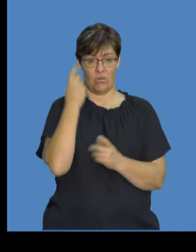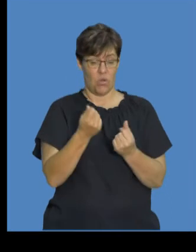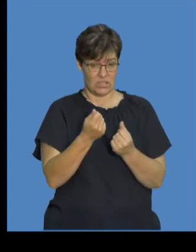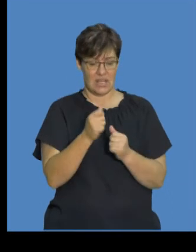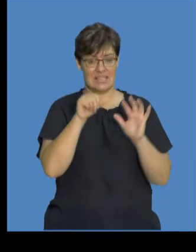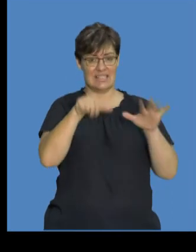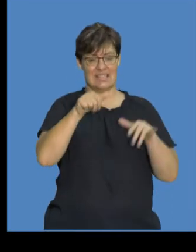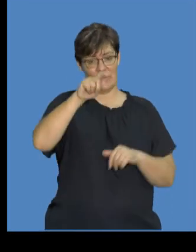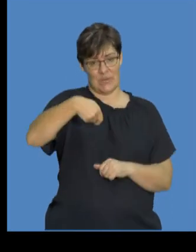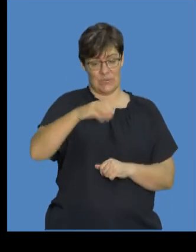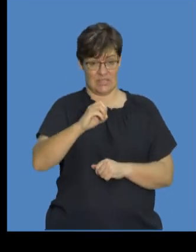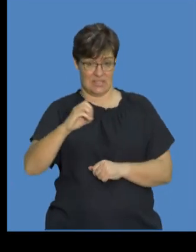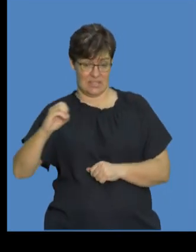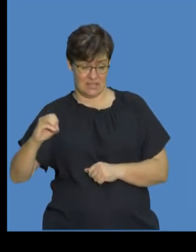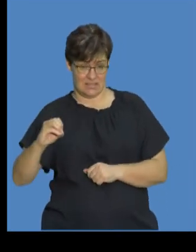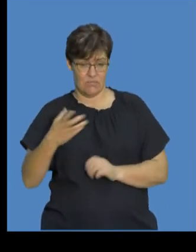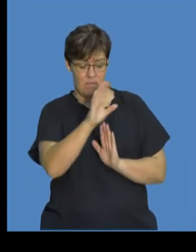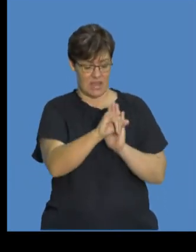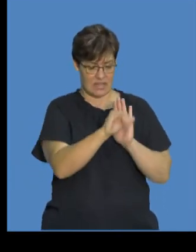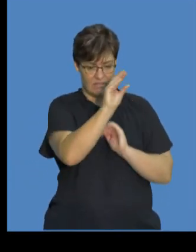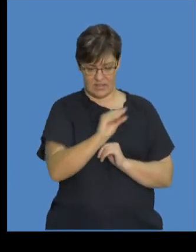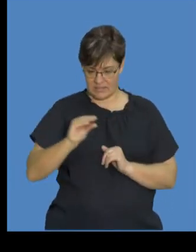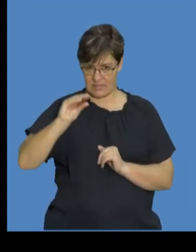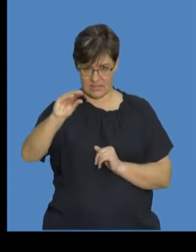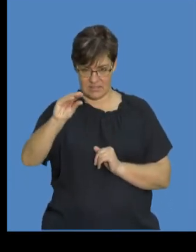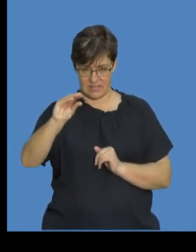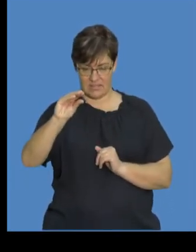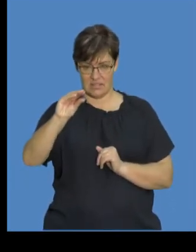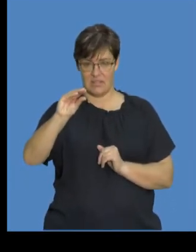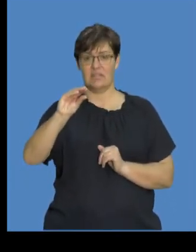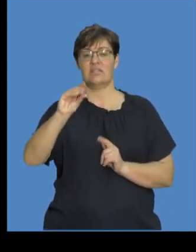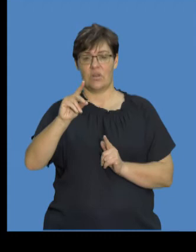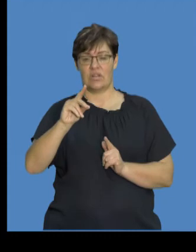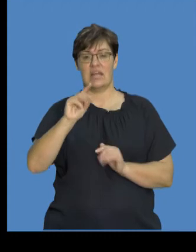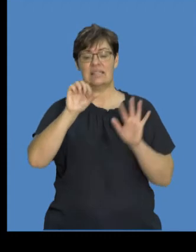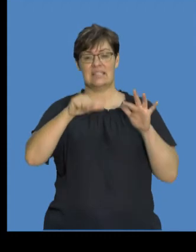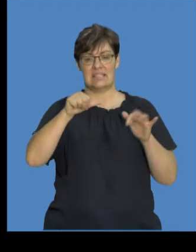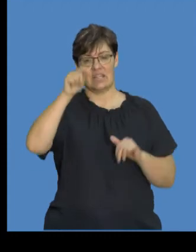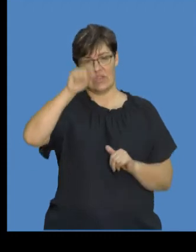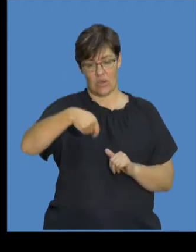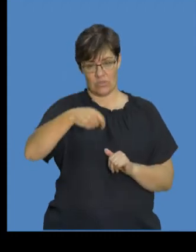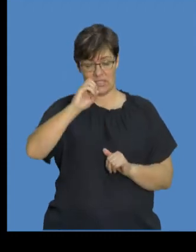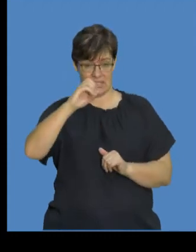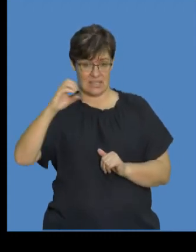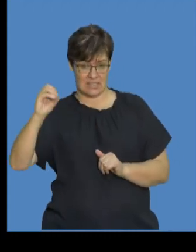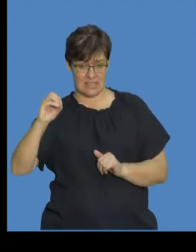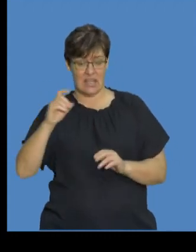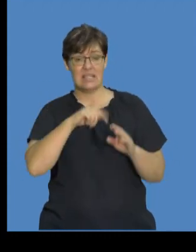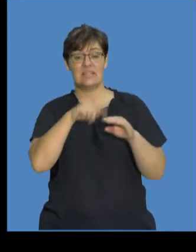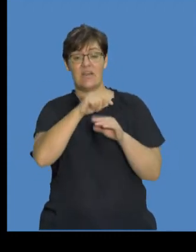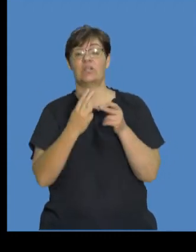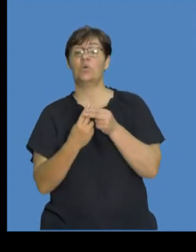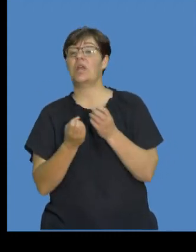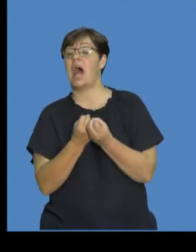is 16,000, right? We've identified it, put it at the top, because you're going to take that 16,000 divided by